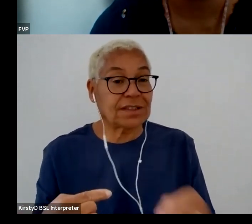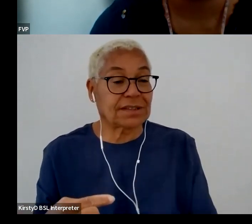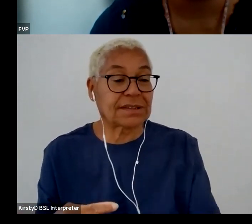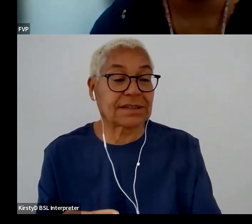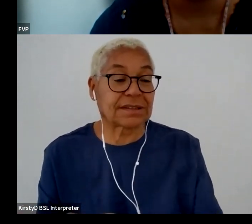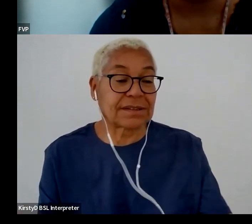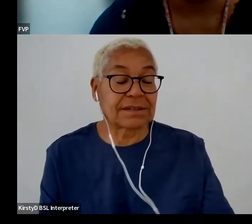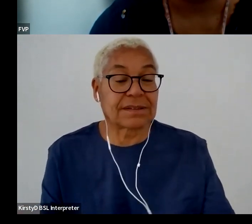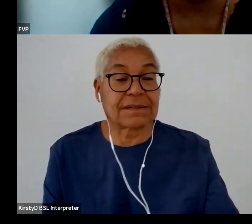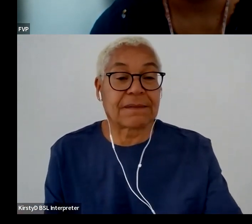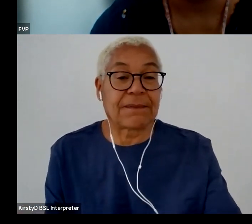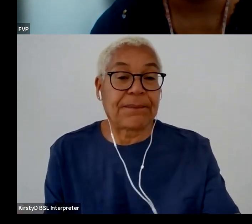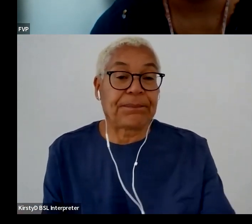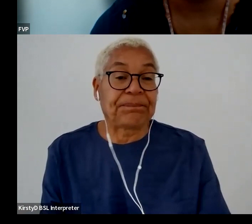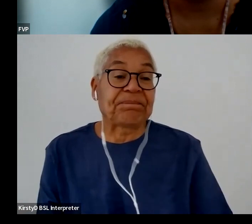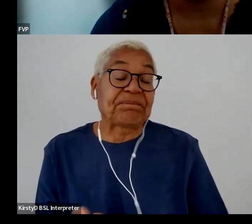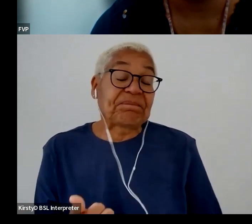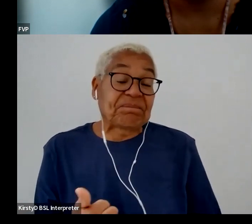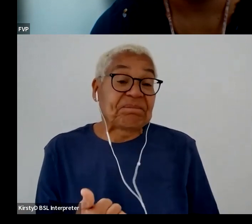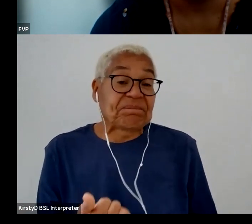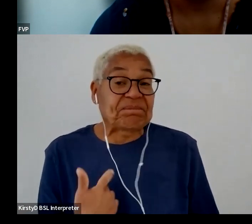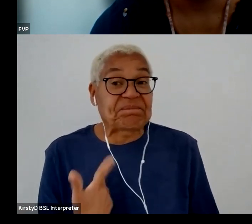times. Yeah.